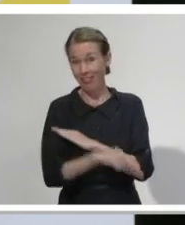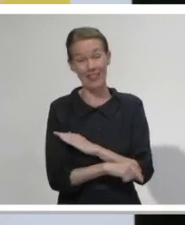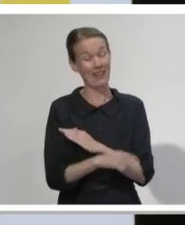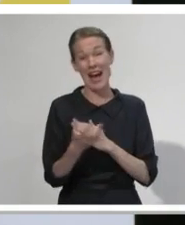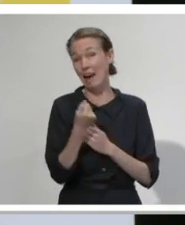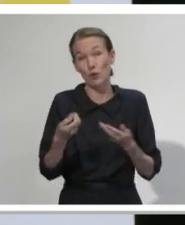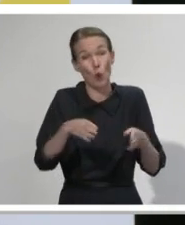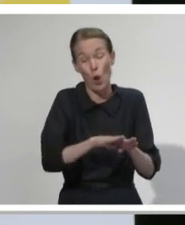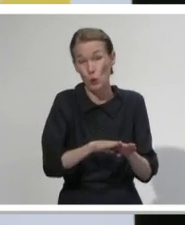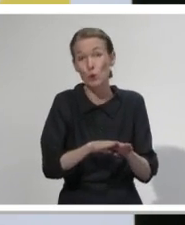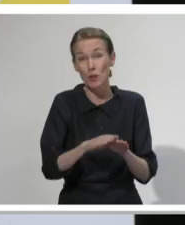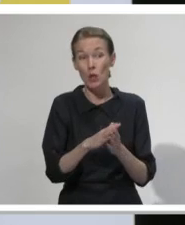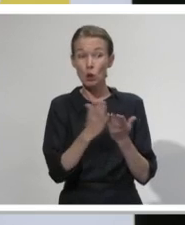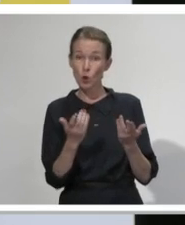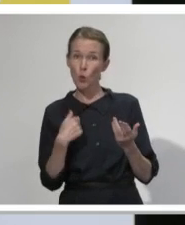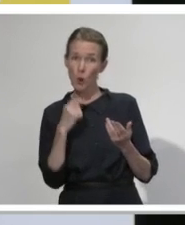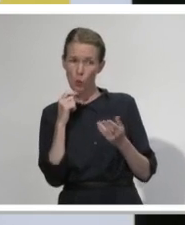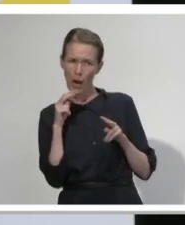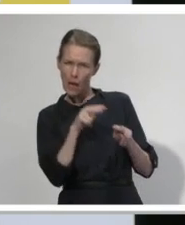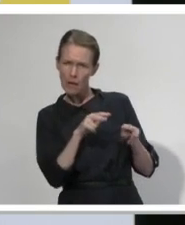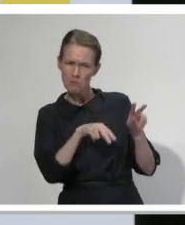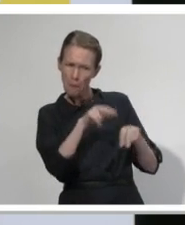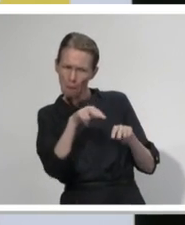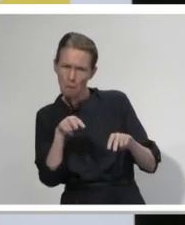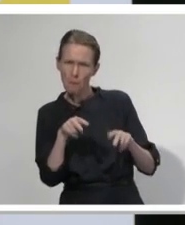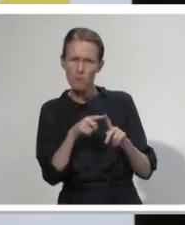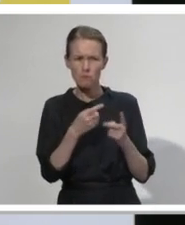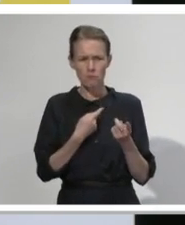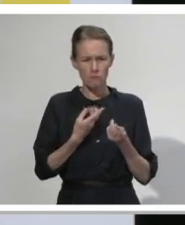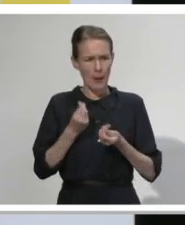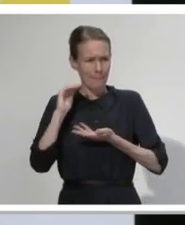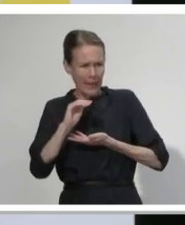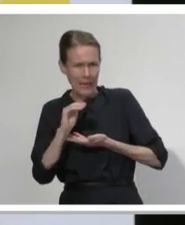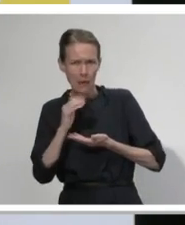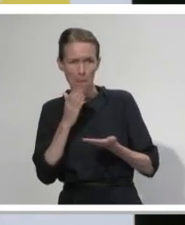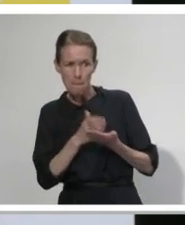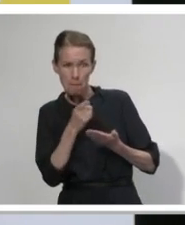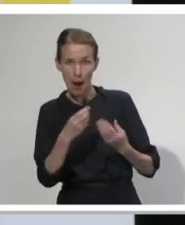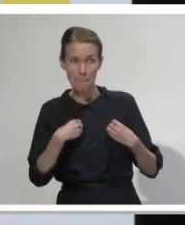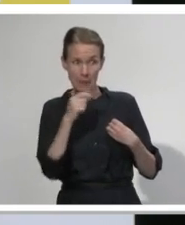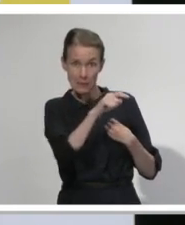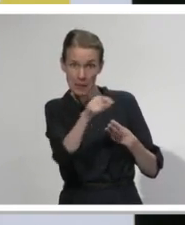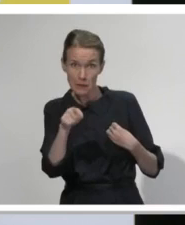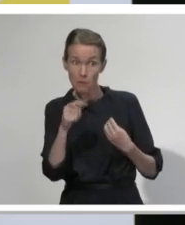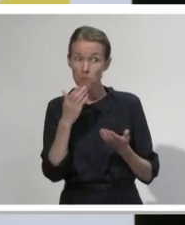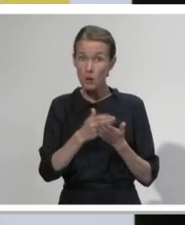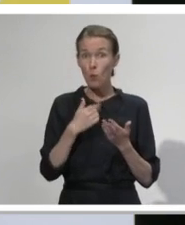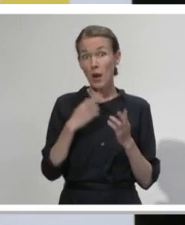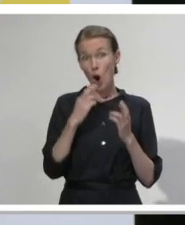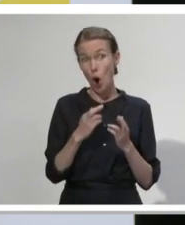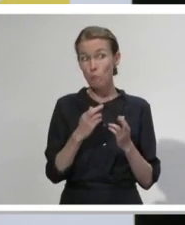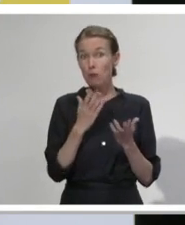what it is, what's the fiscal costs as we would describe it, but we would be hopeful that many businesses will be able to pay us